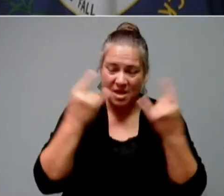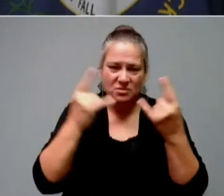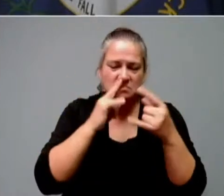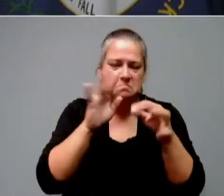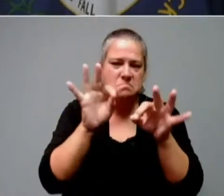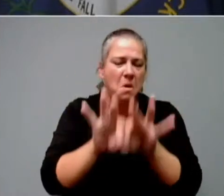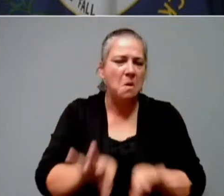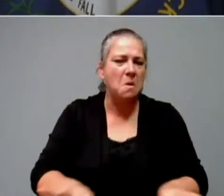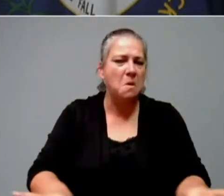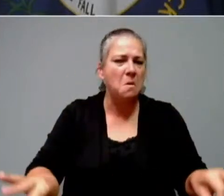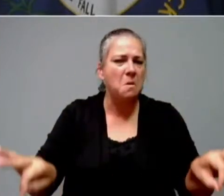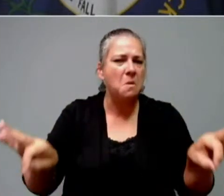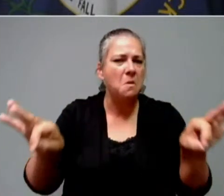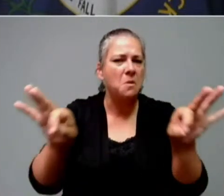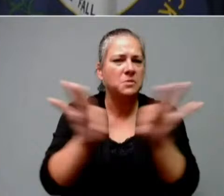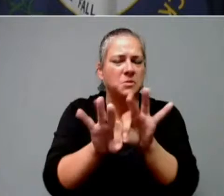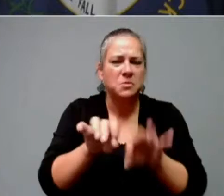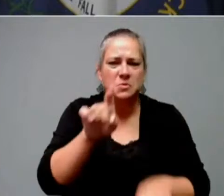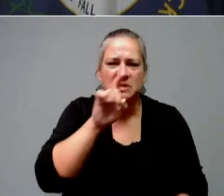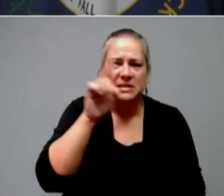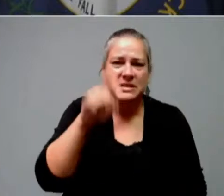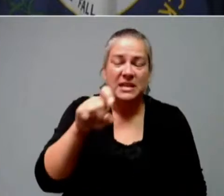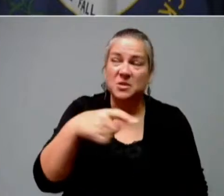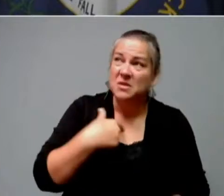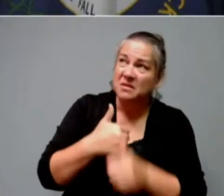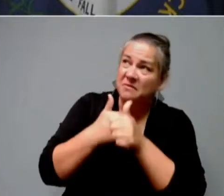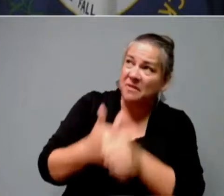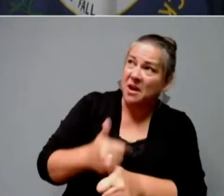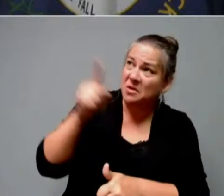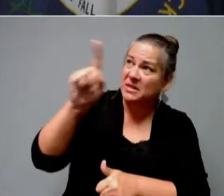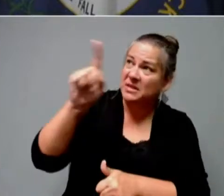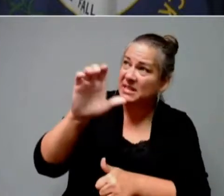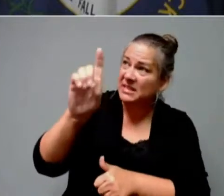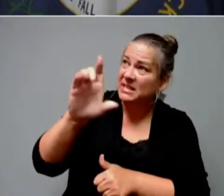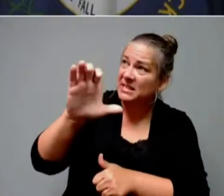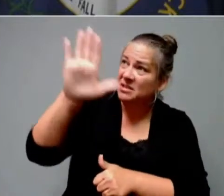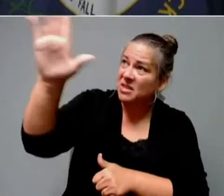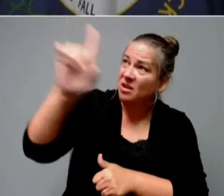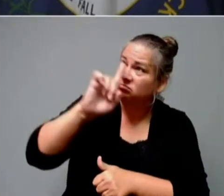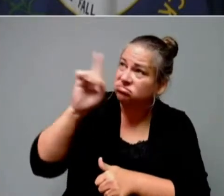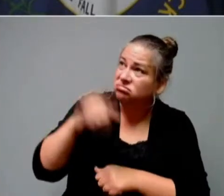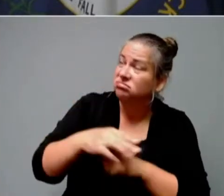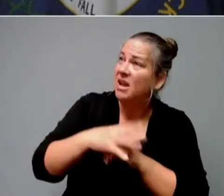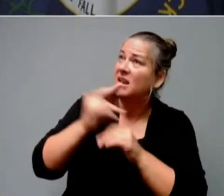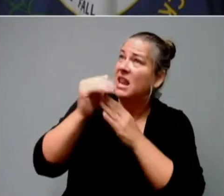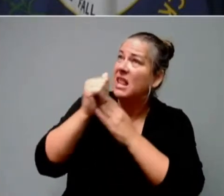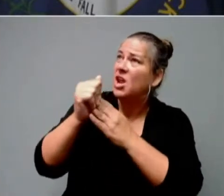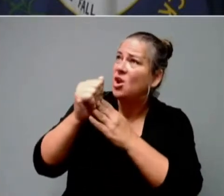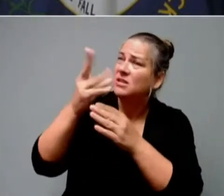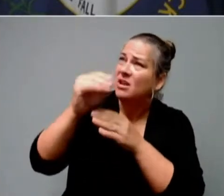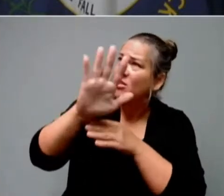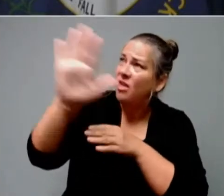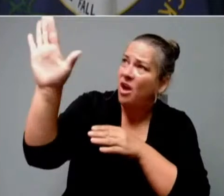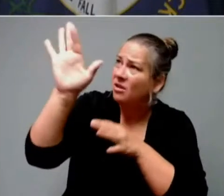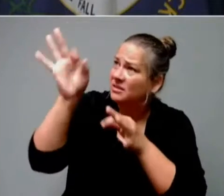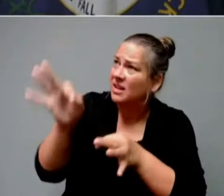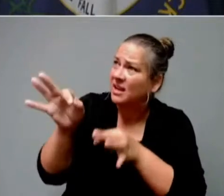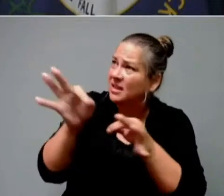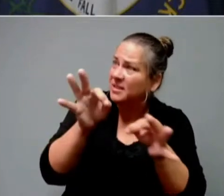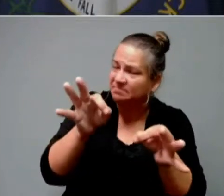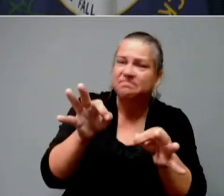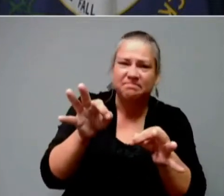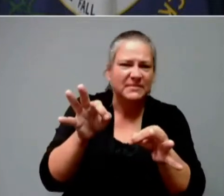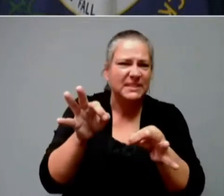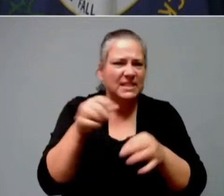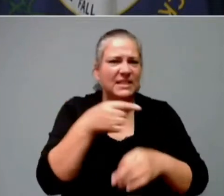Following guidance from the CDC and support from leaders in healthcare, business, and education, Last week, Andy issued an executive order to mandate